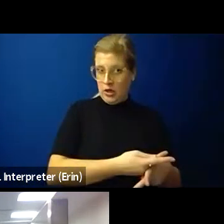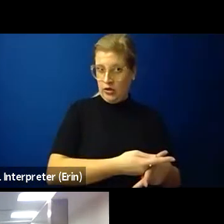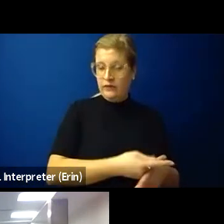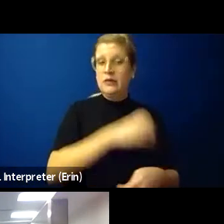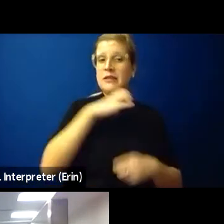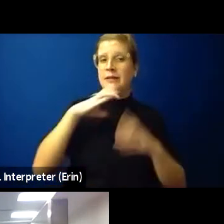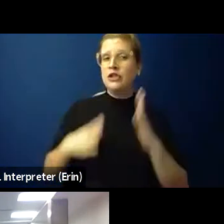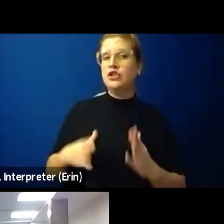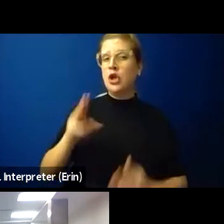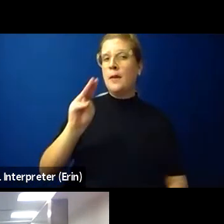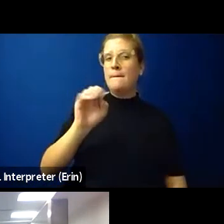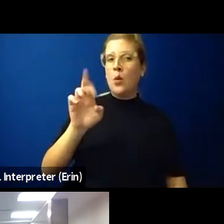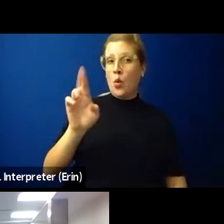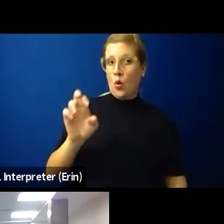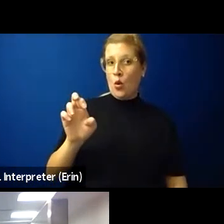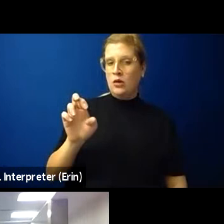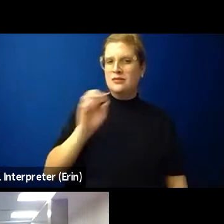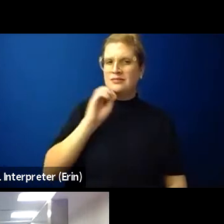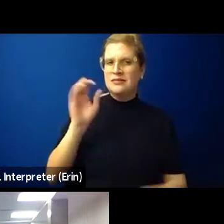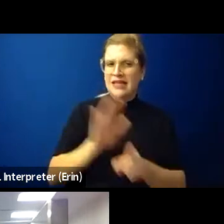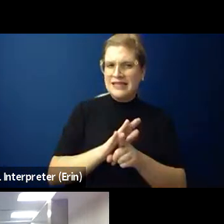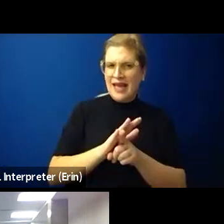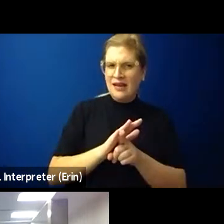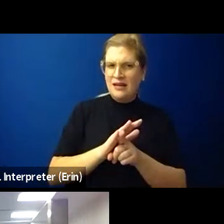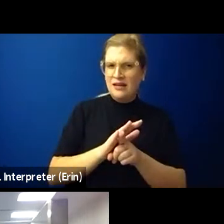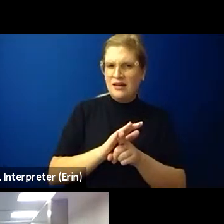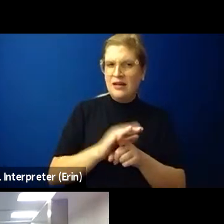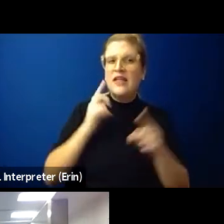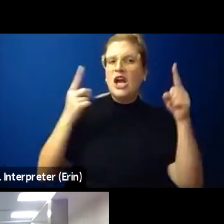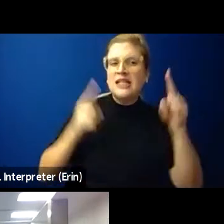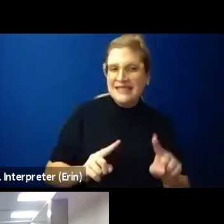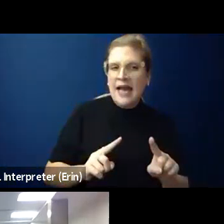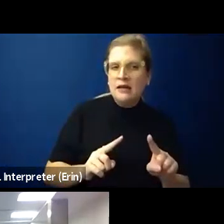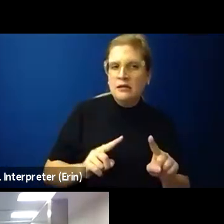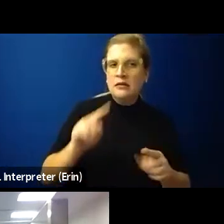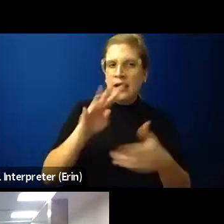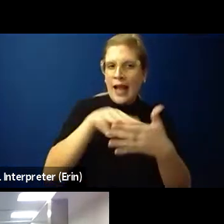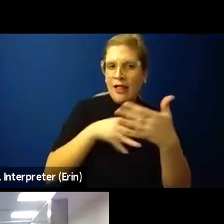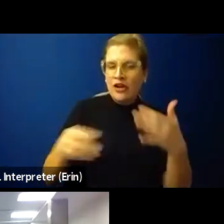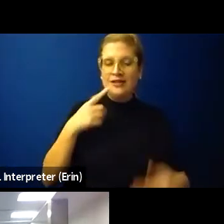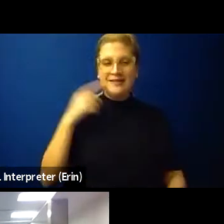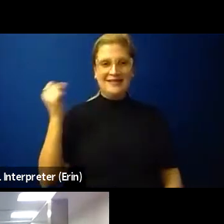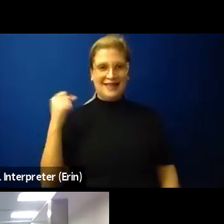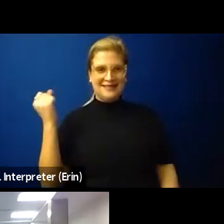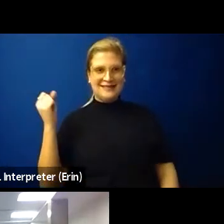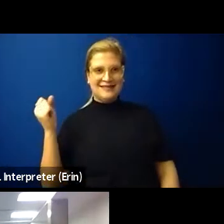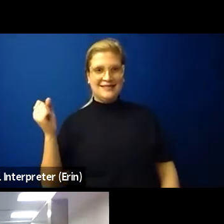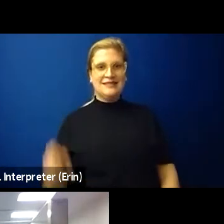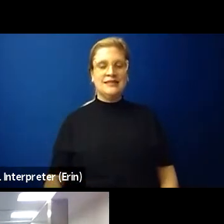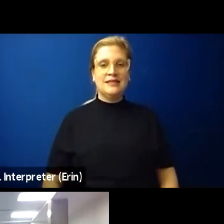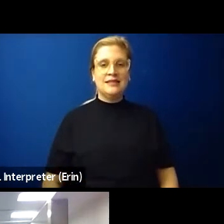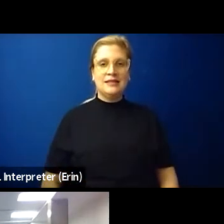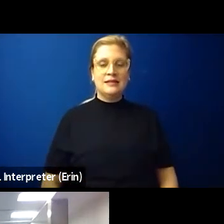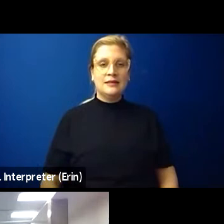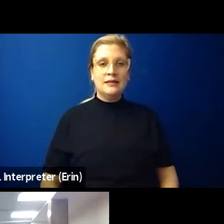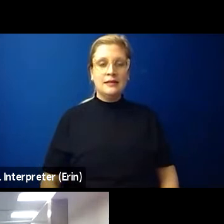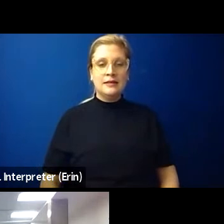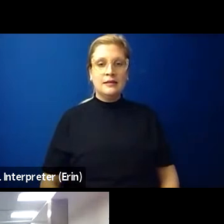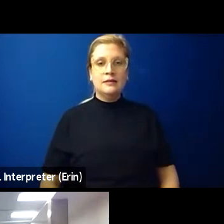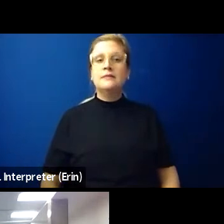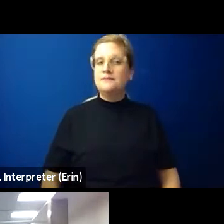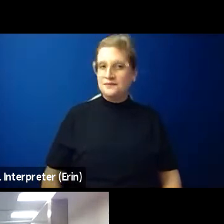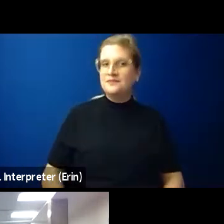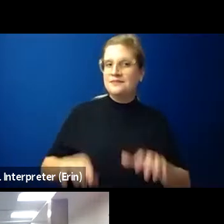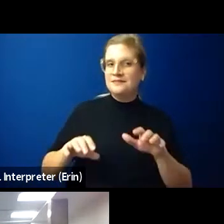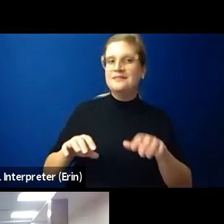Commissioner Moore, consent calendar. Yes. Transit committee member. Could you take that? I